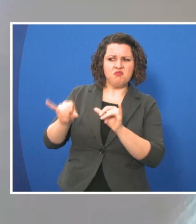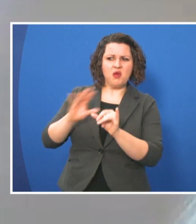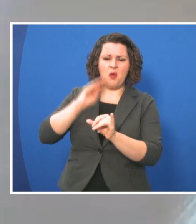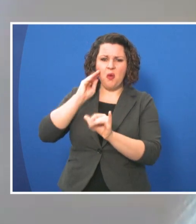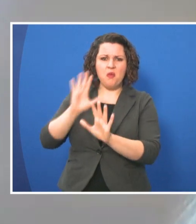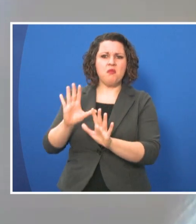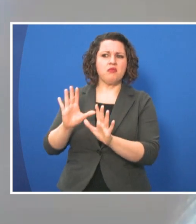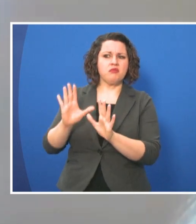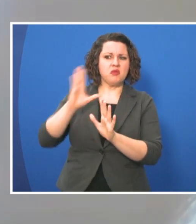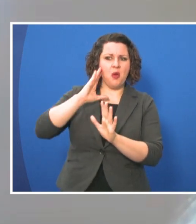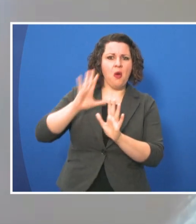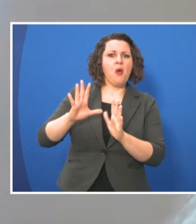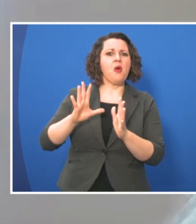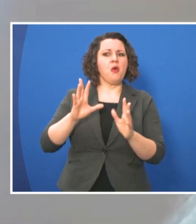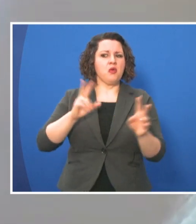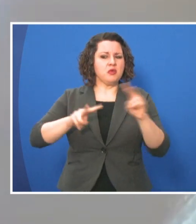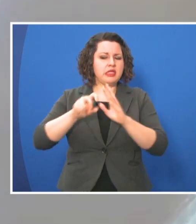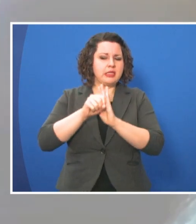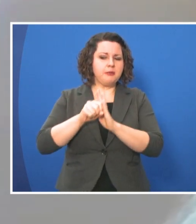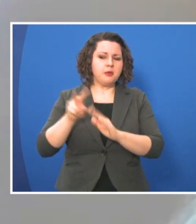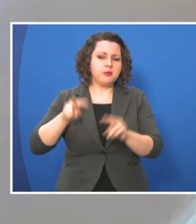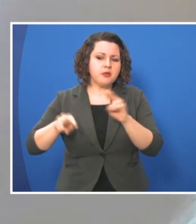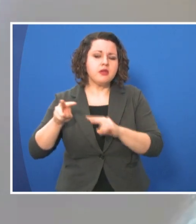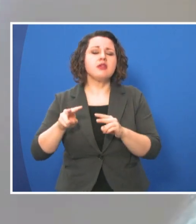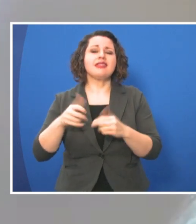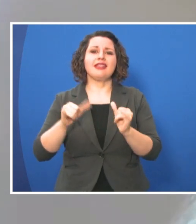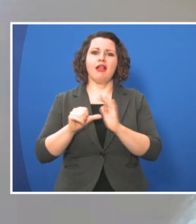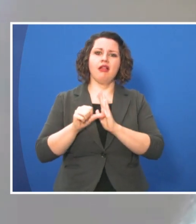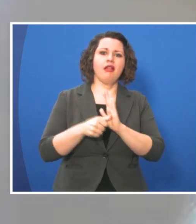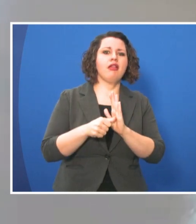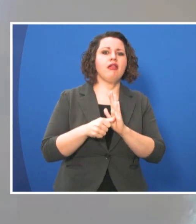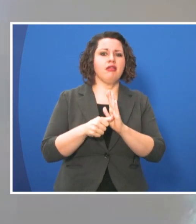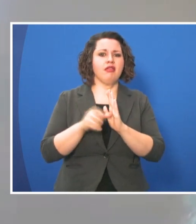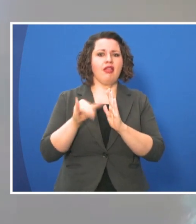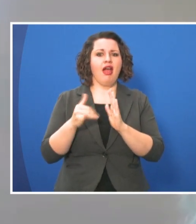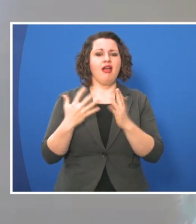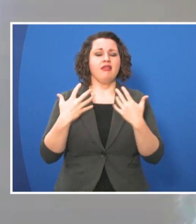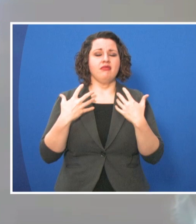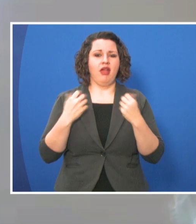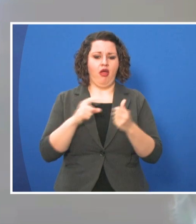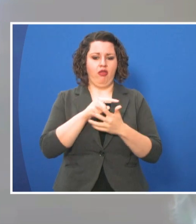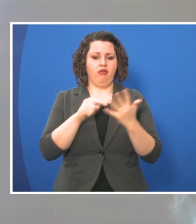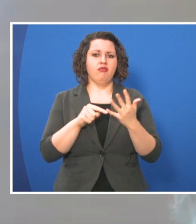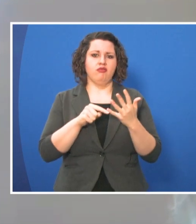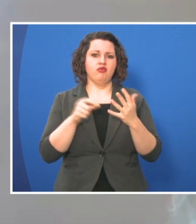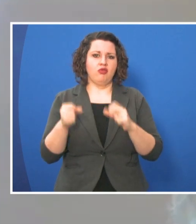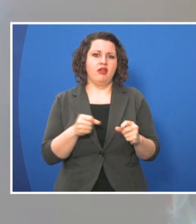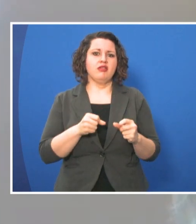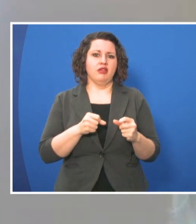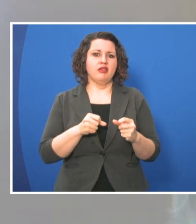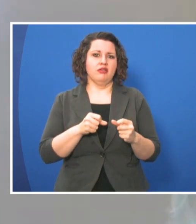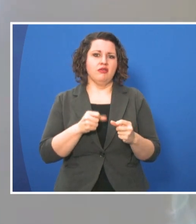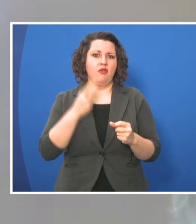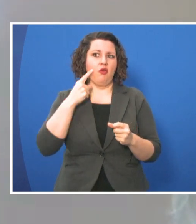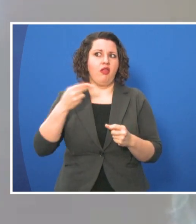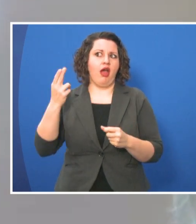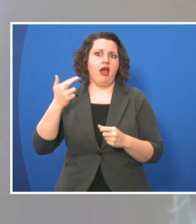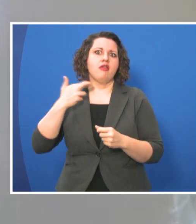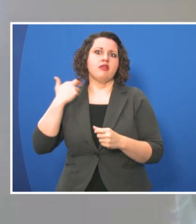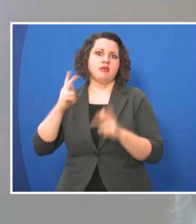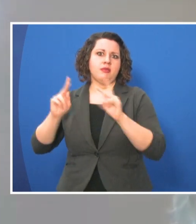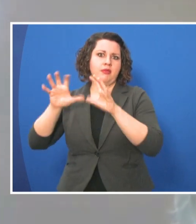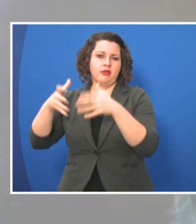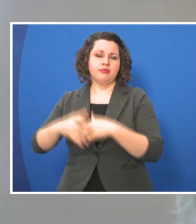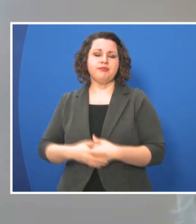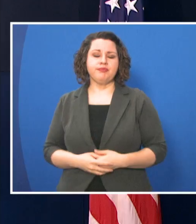in children and adults alike, and still reinforcing, those public health strategies, particularly among our vulnerable